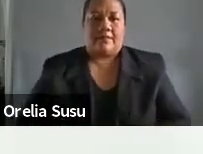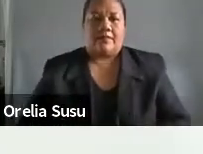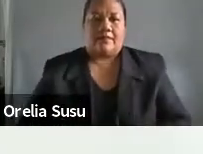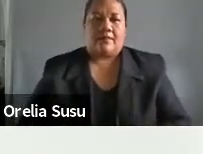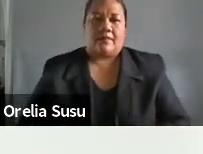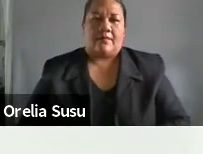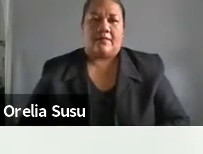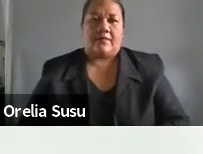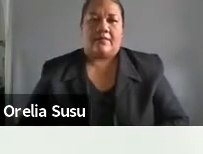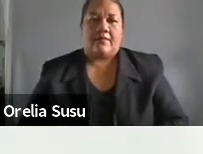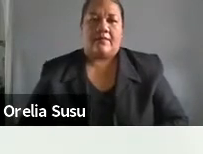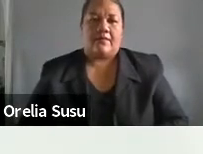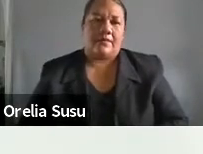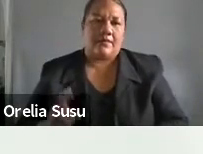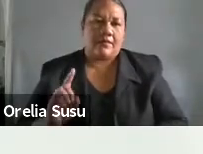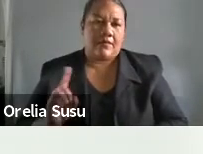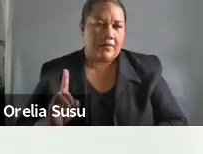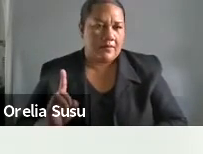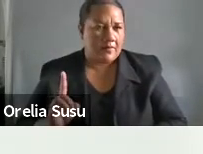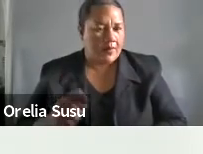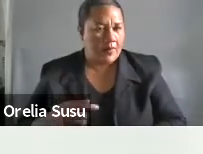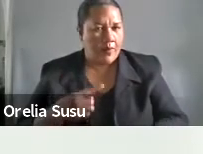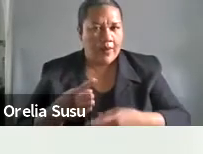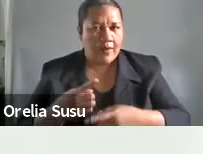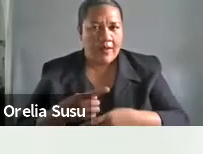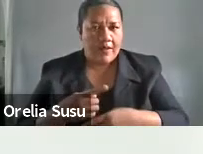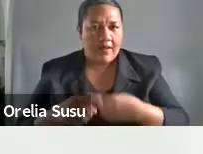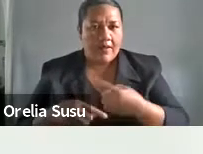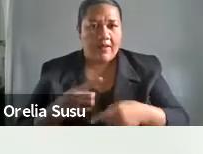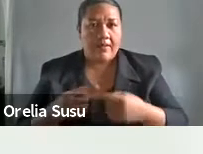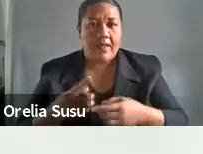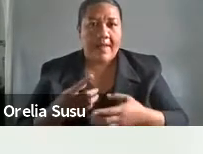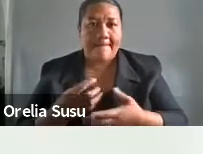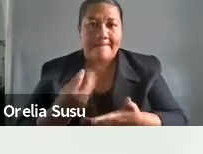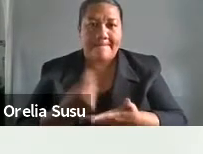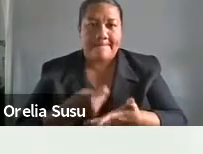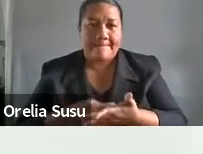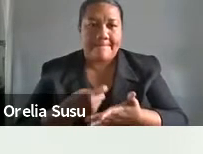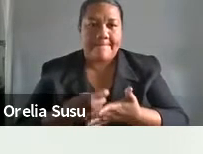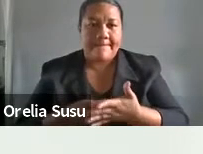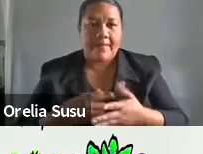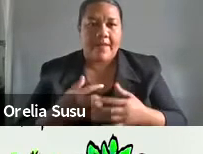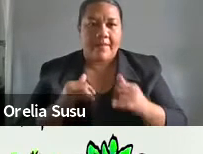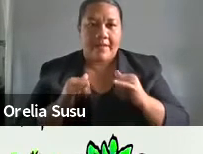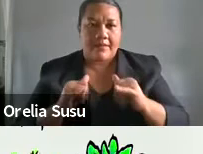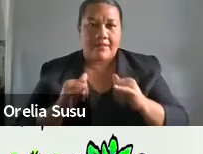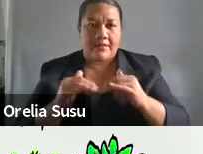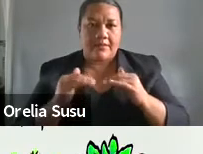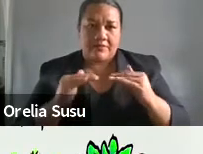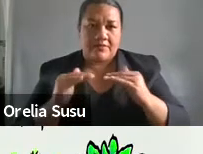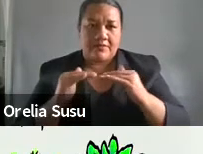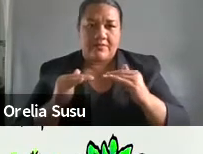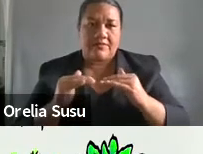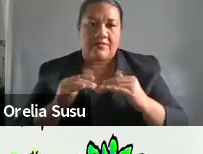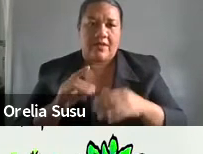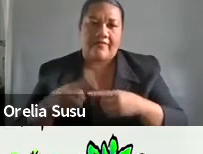What if we replace profit with safety, well-being, justice, health and sustainability?